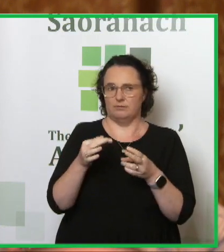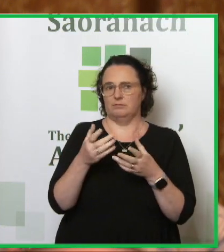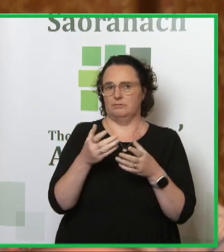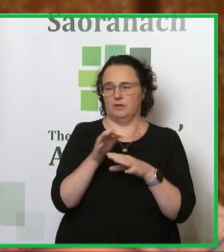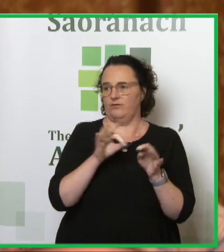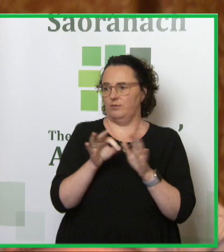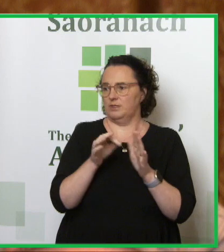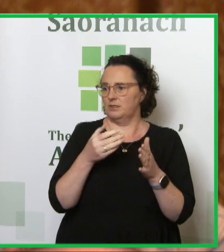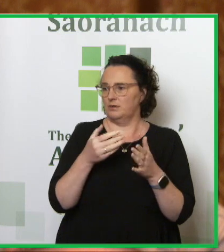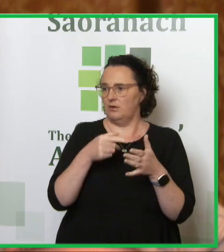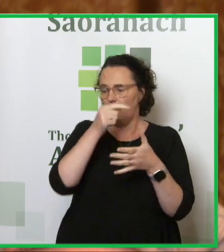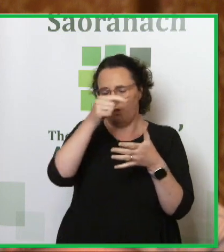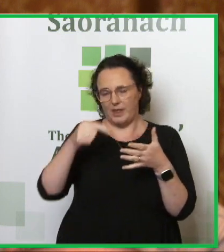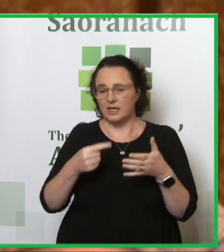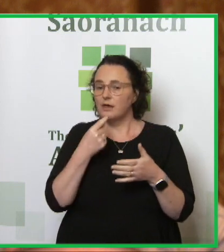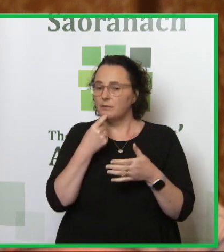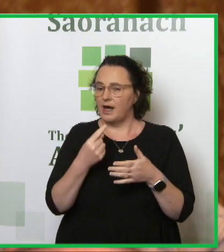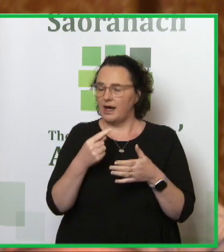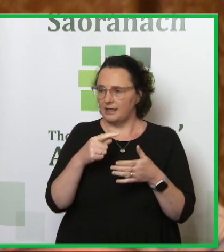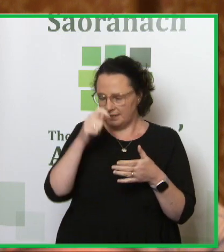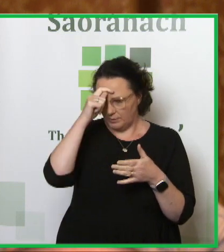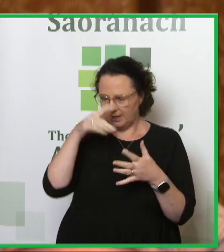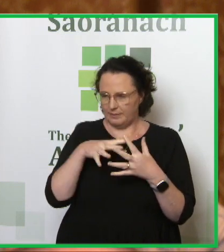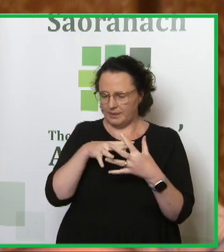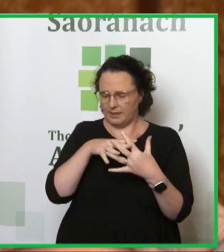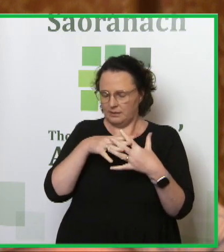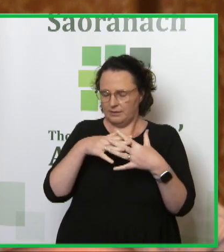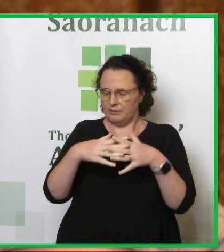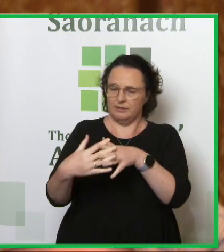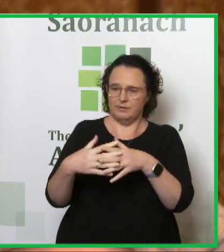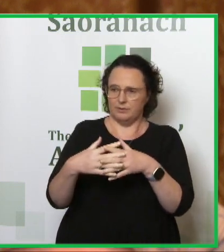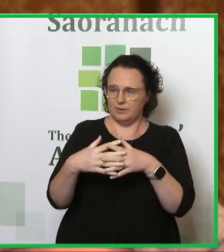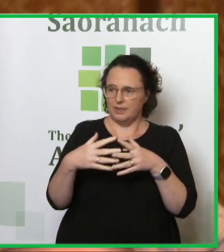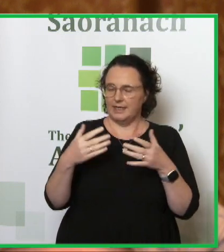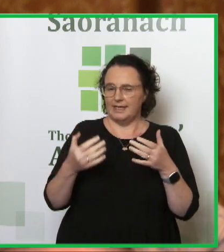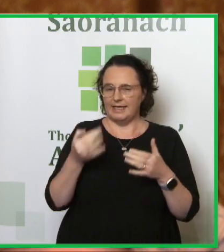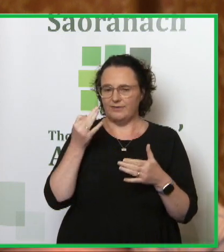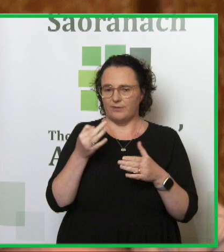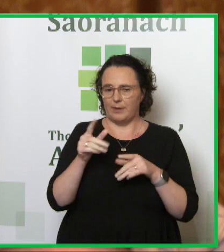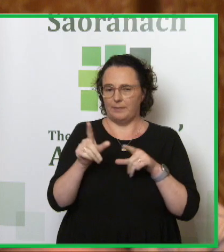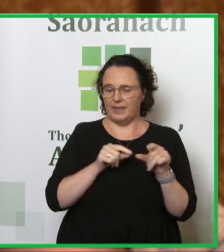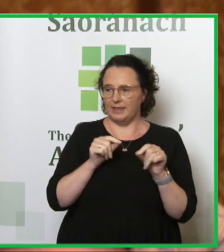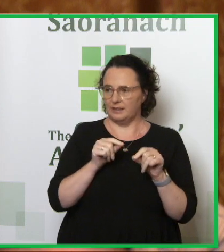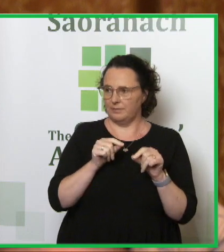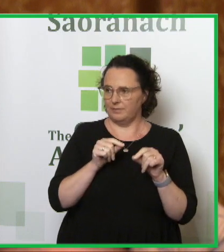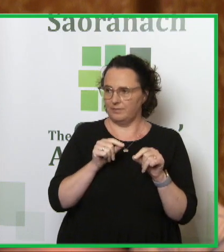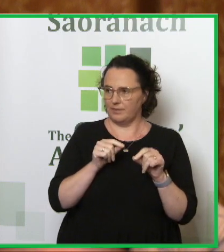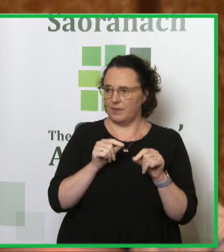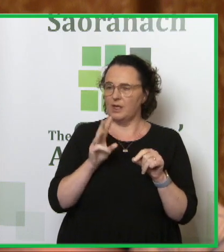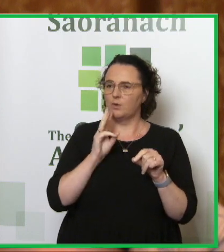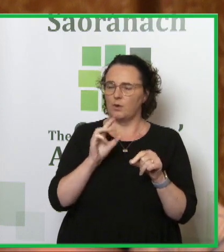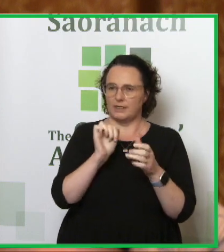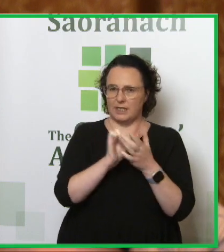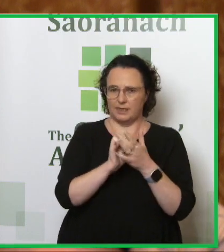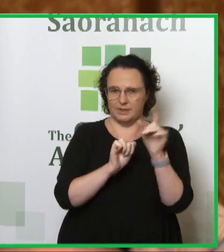stuff. So I think we're getting a bit muddled in that if we're choosing them here on a Word doc, that it